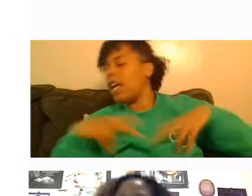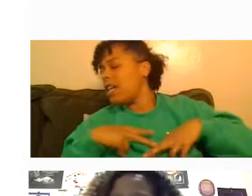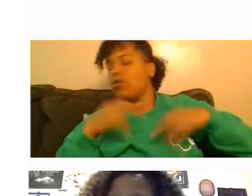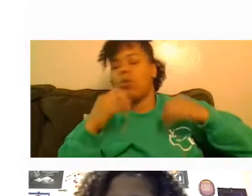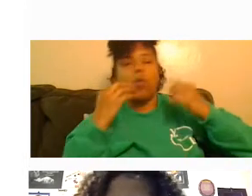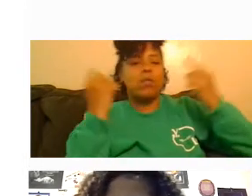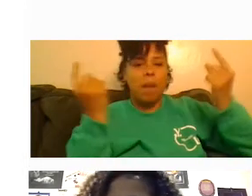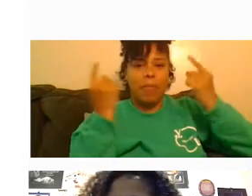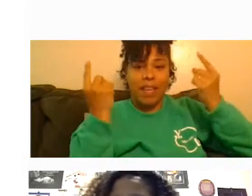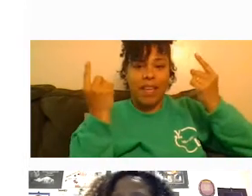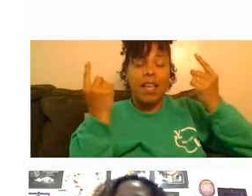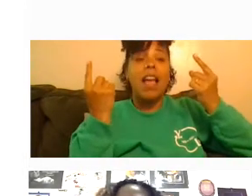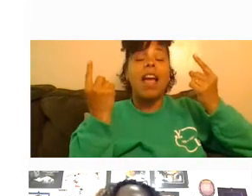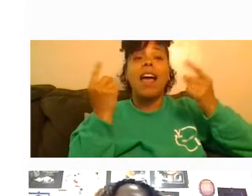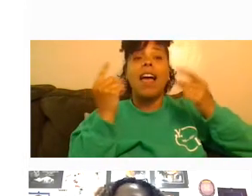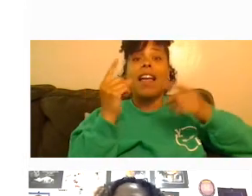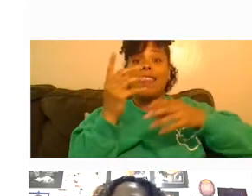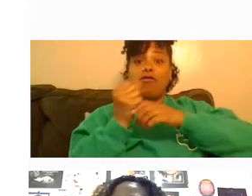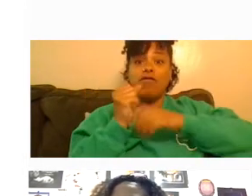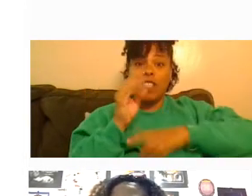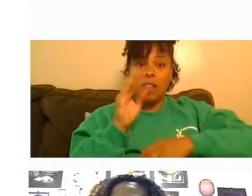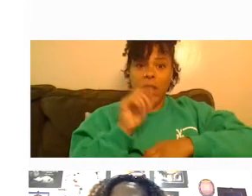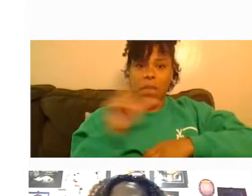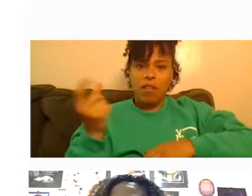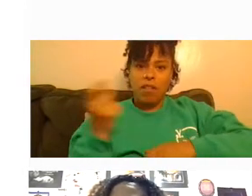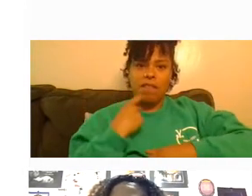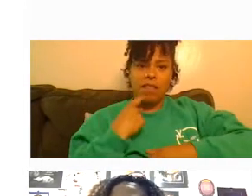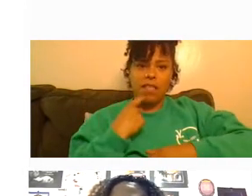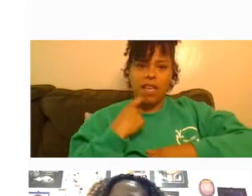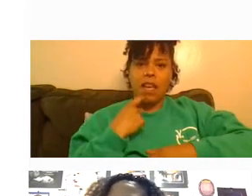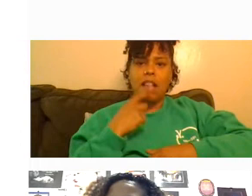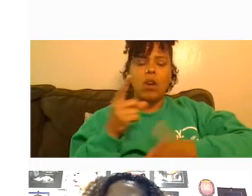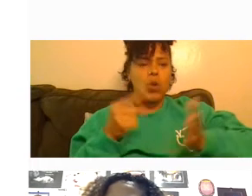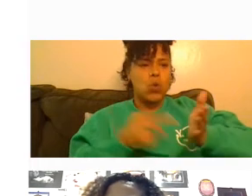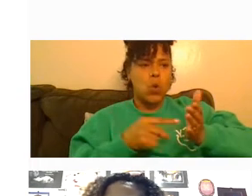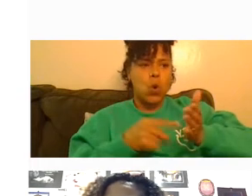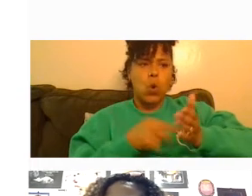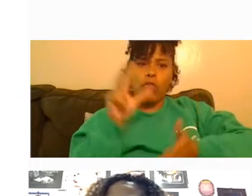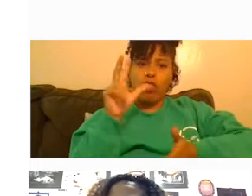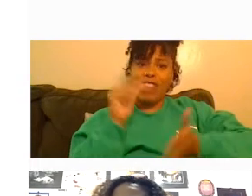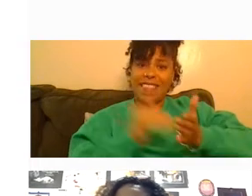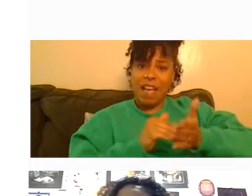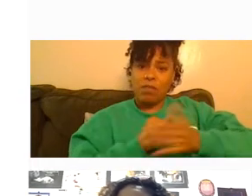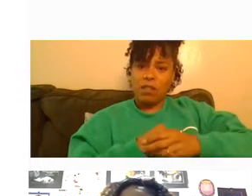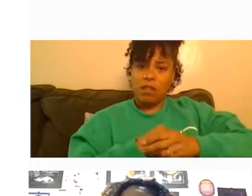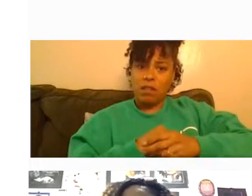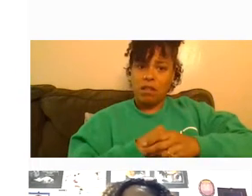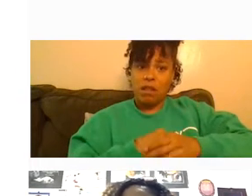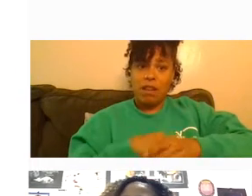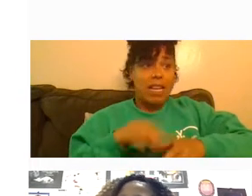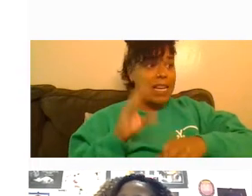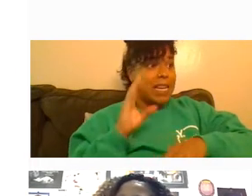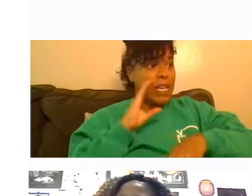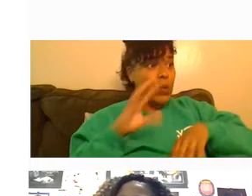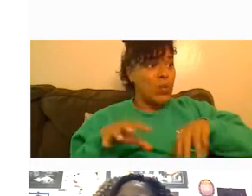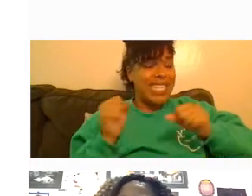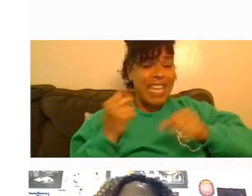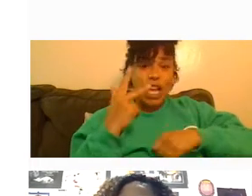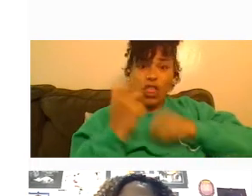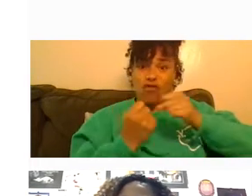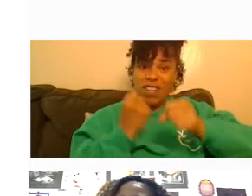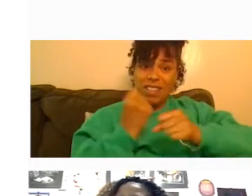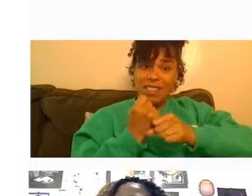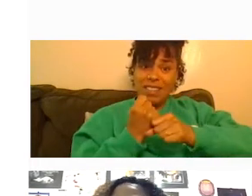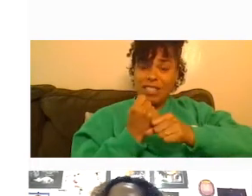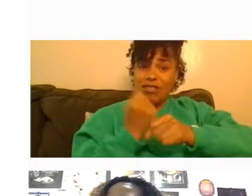that credit card bill said you owe $3,000. It would take 10 years to pay that off. And you would end up